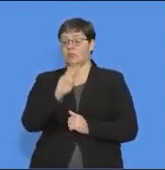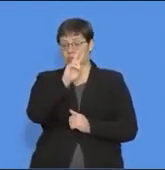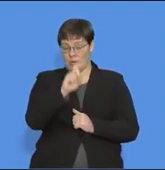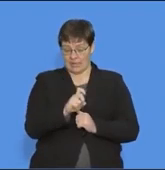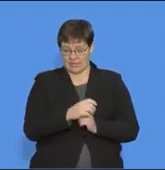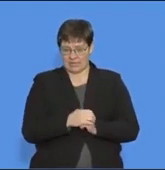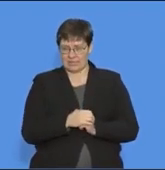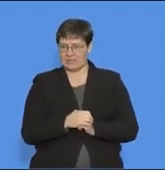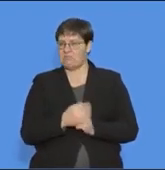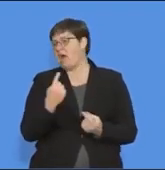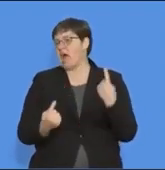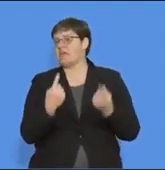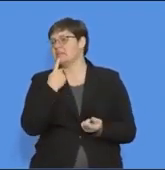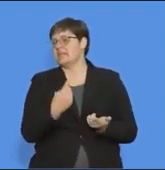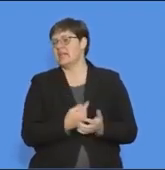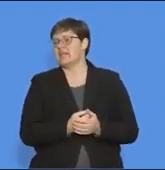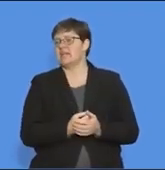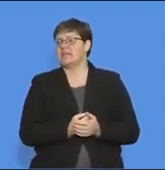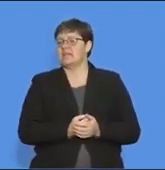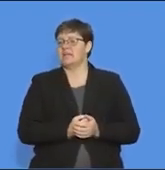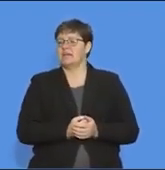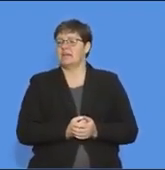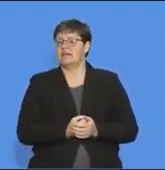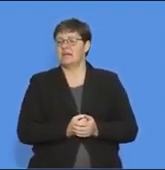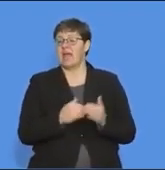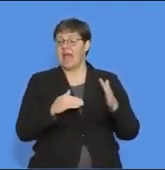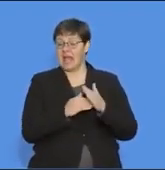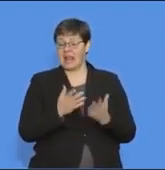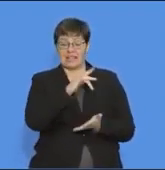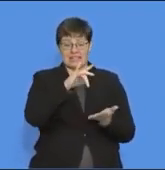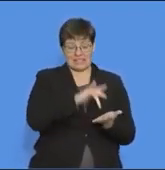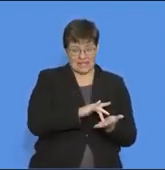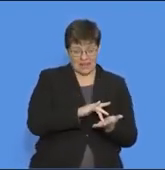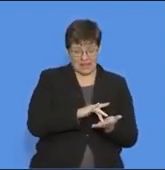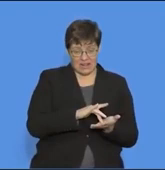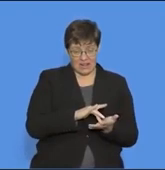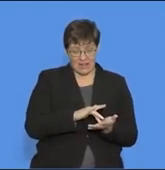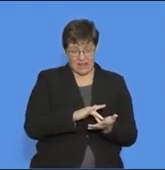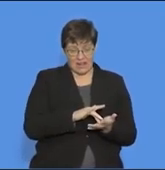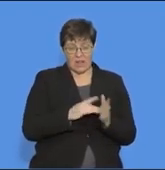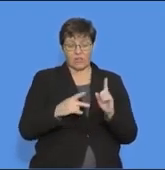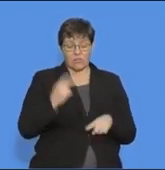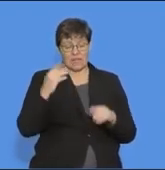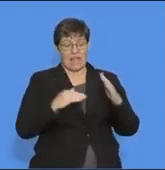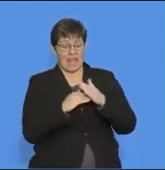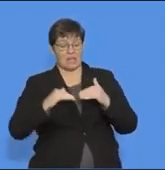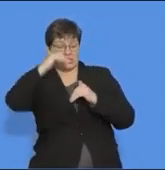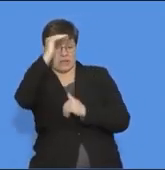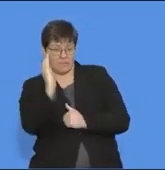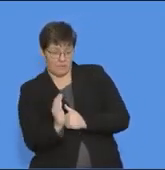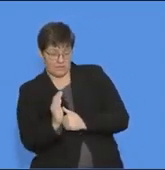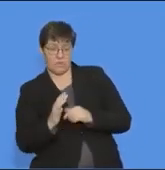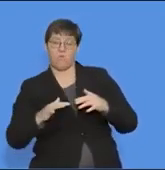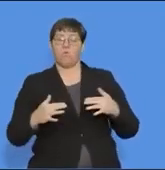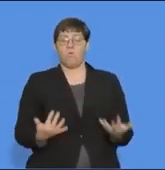This will be 2x. You can either say it's because of angle at the center twice angle at the circumference,